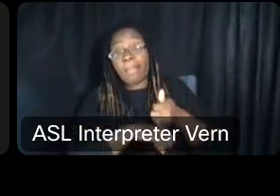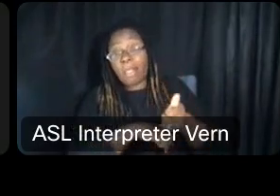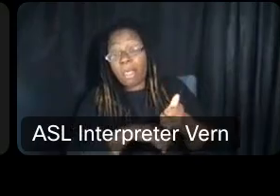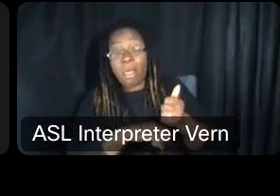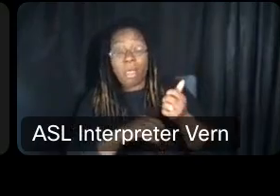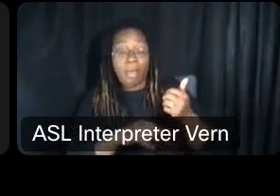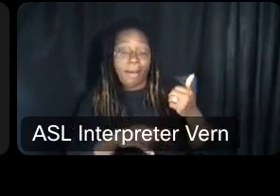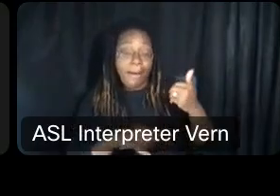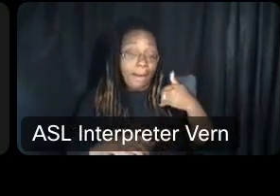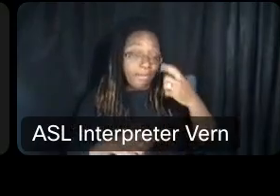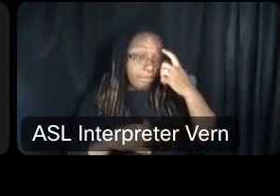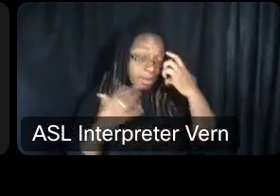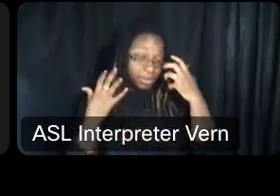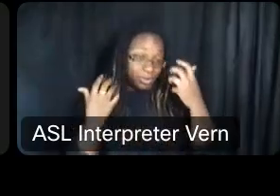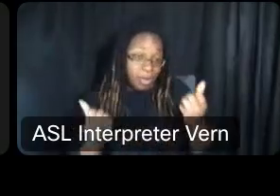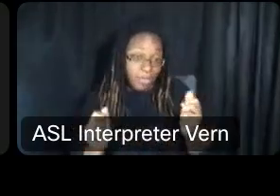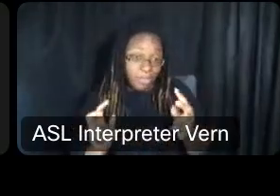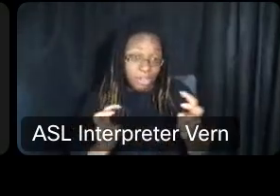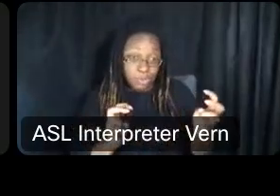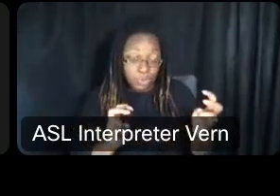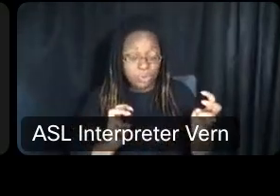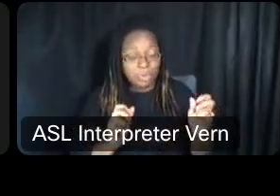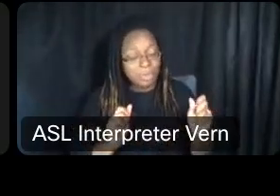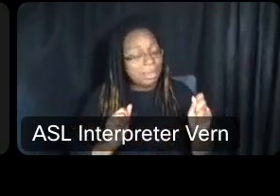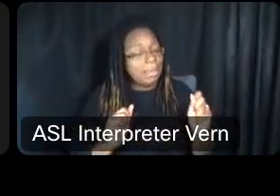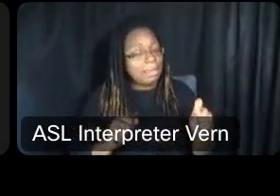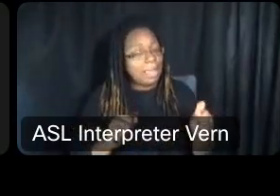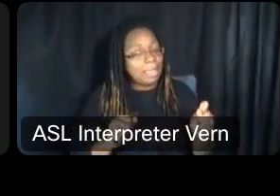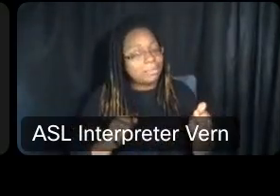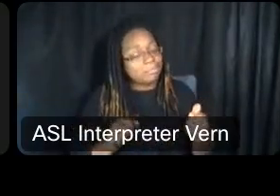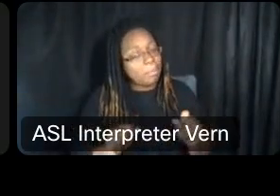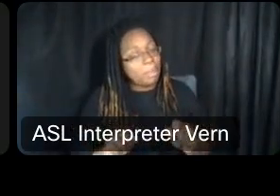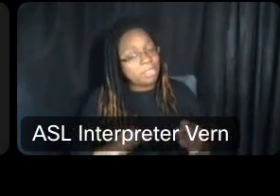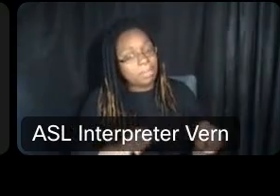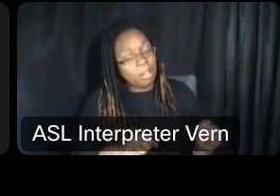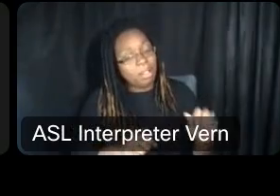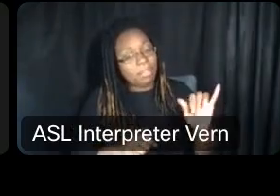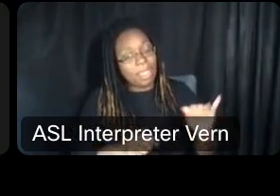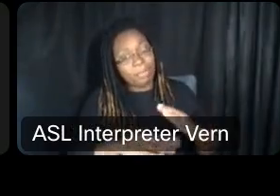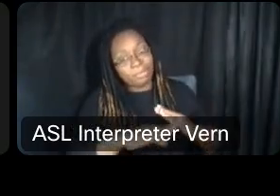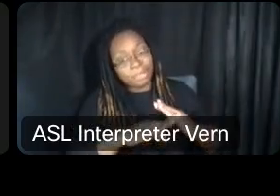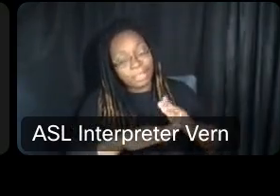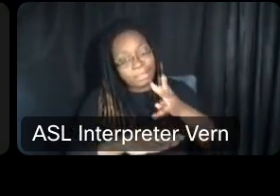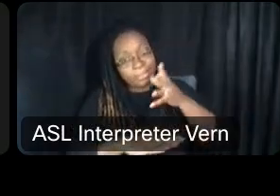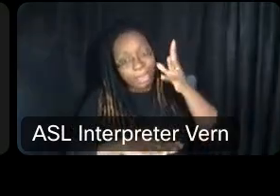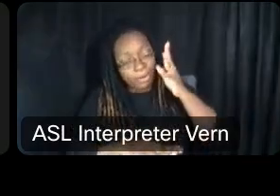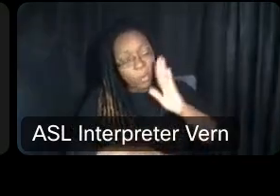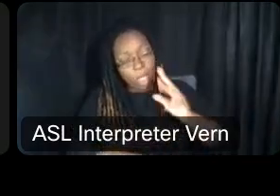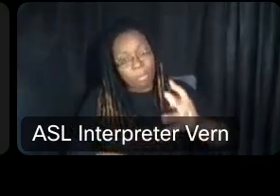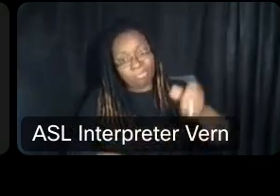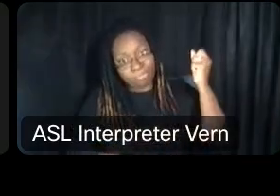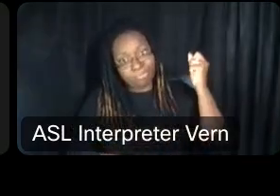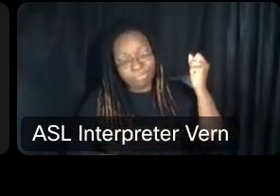the likelihood that child custody is not awarded to that protective parent, which we know